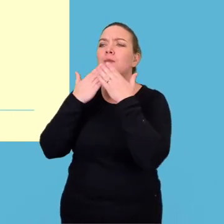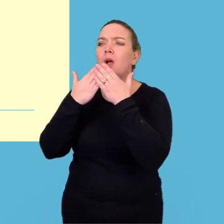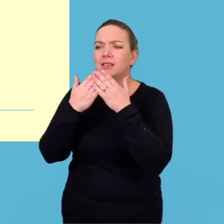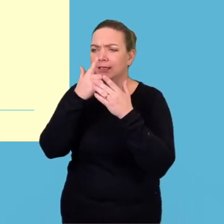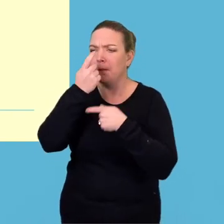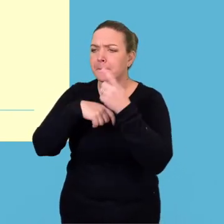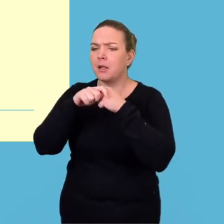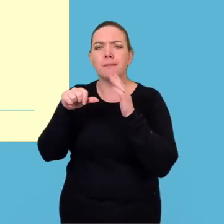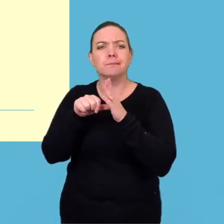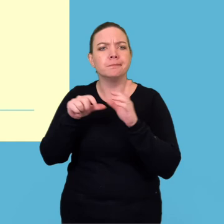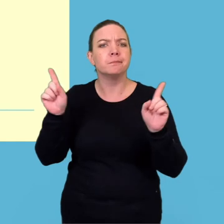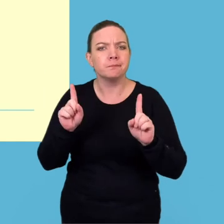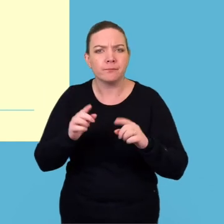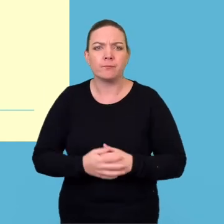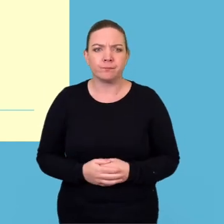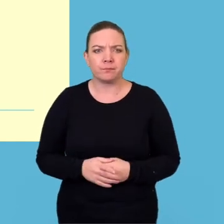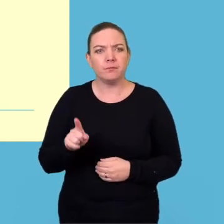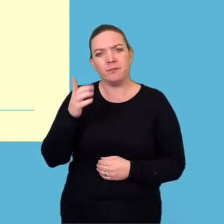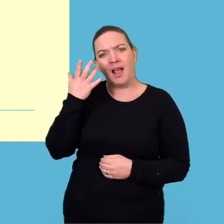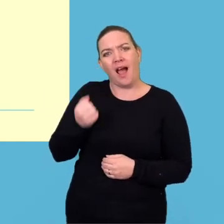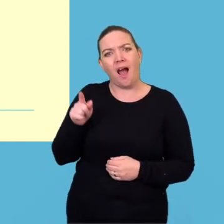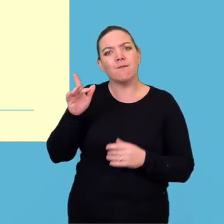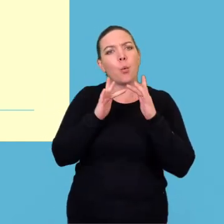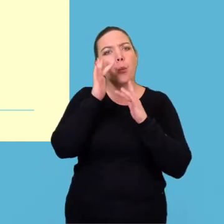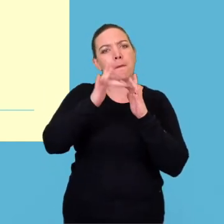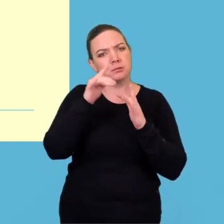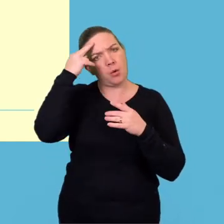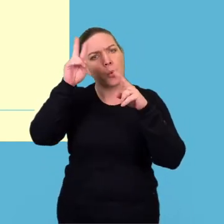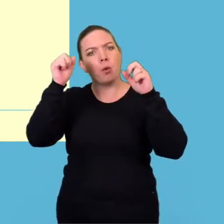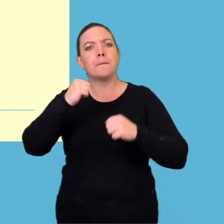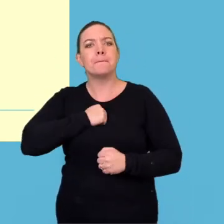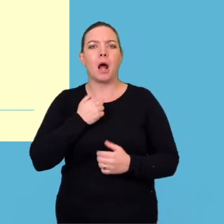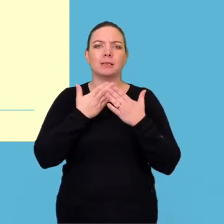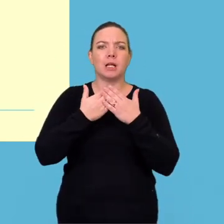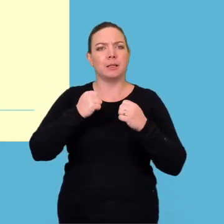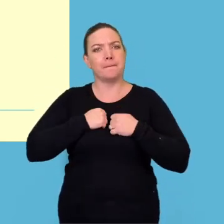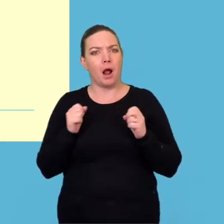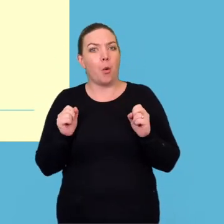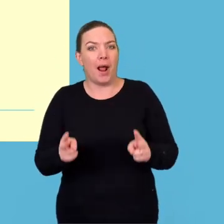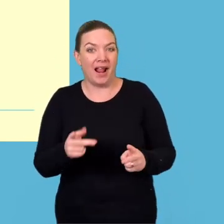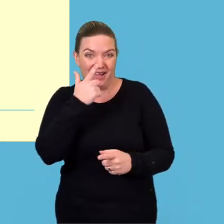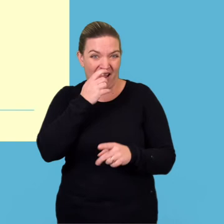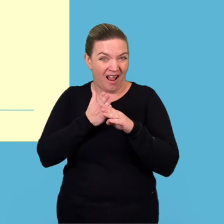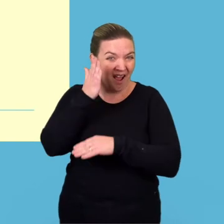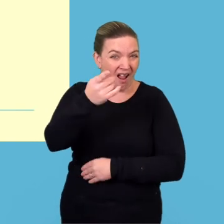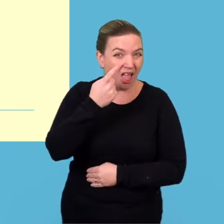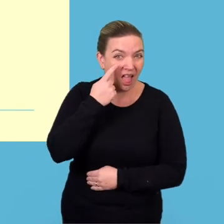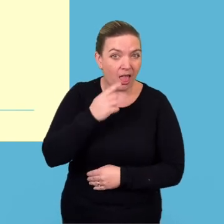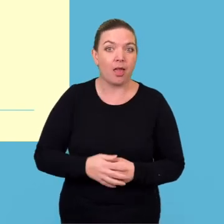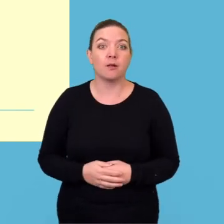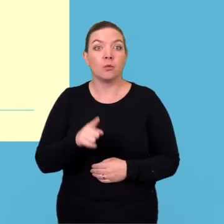at university tricky for you. You can identify support using a website called My Study My Way. If you're thinking you'd like to go ahead and